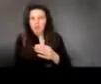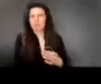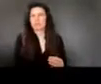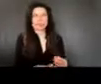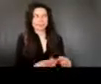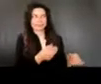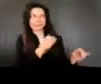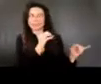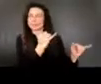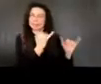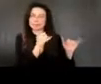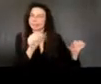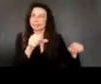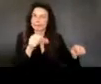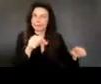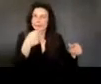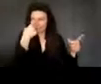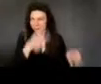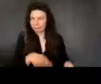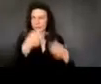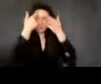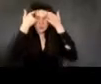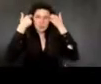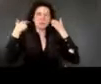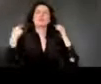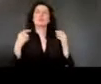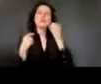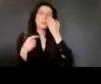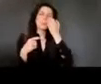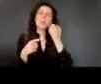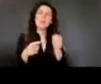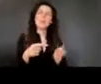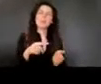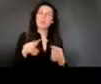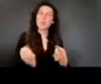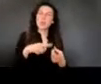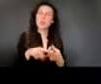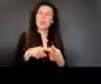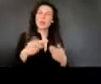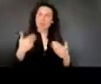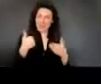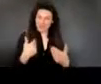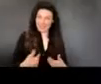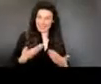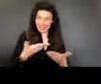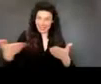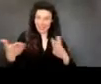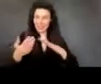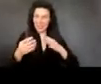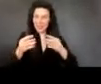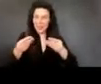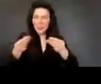now. I think, yeah, something about physical traces and just like a not quite being there definitely speaks to my object.